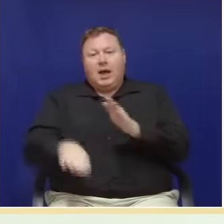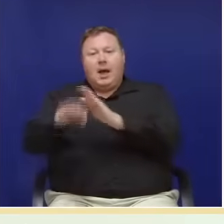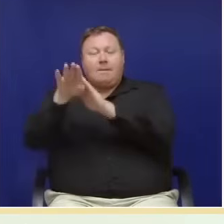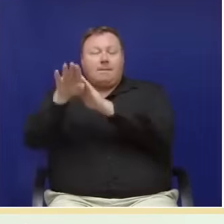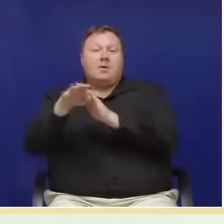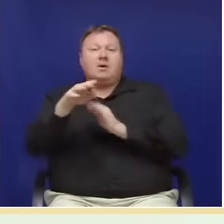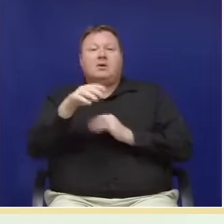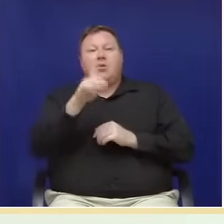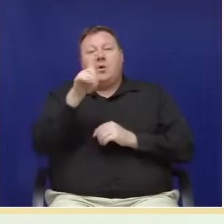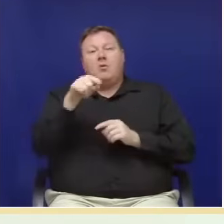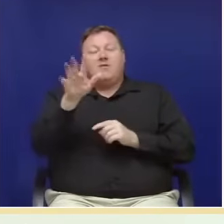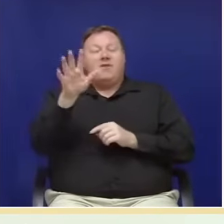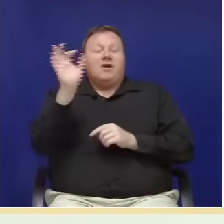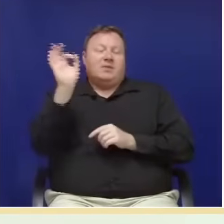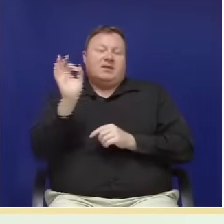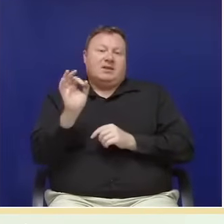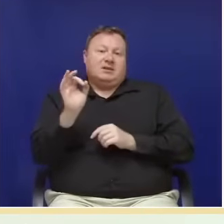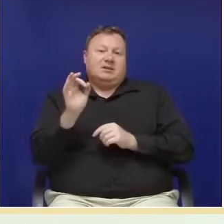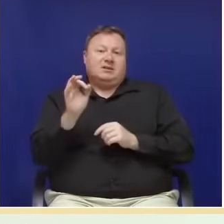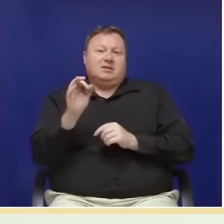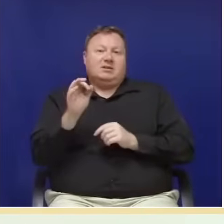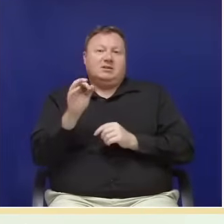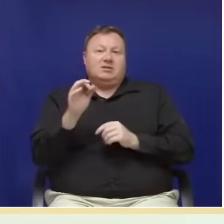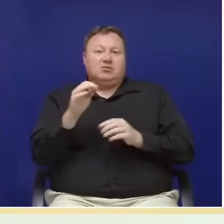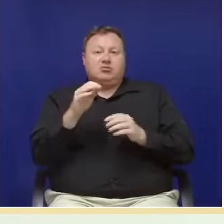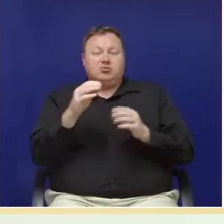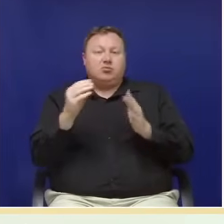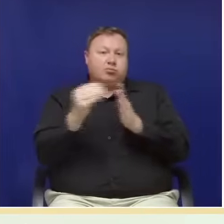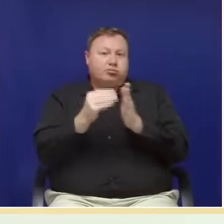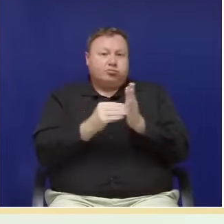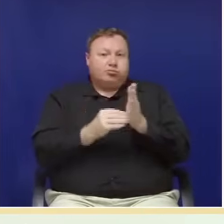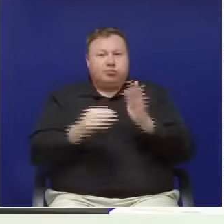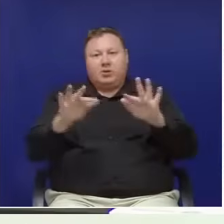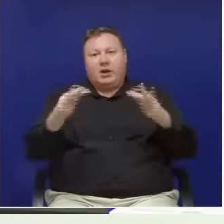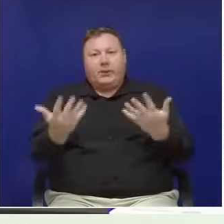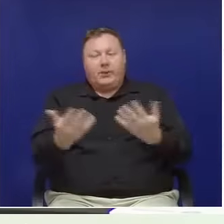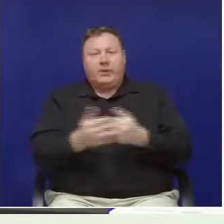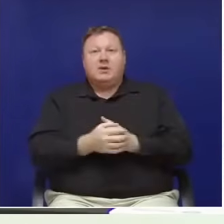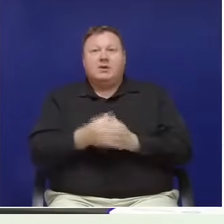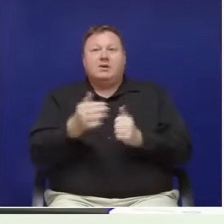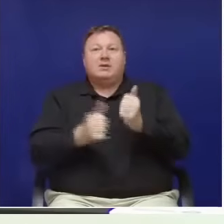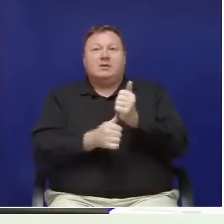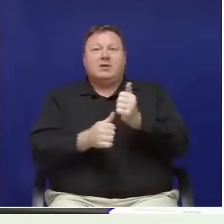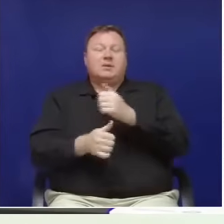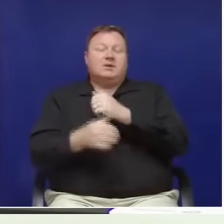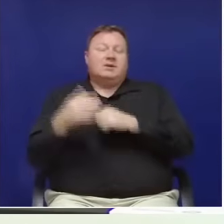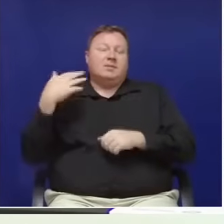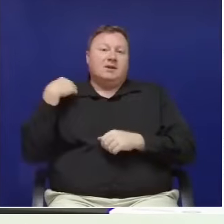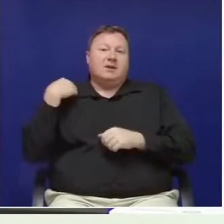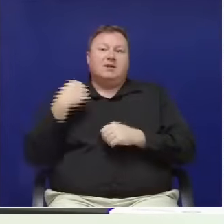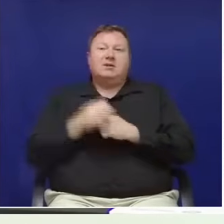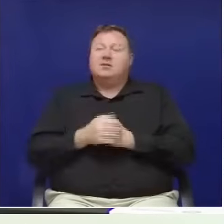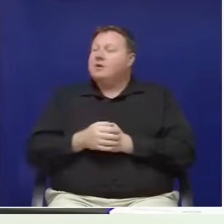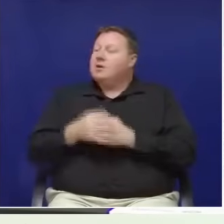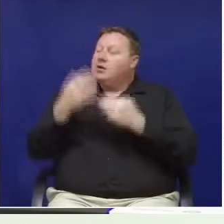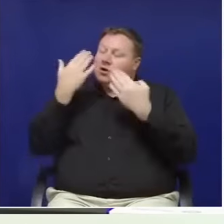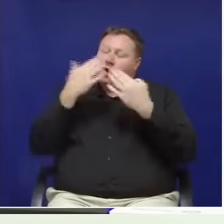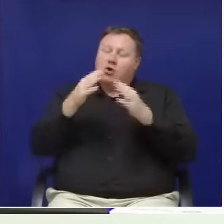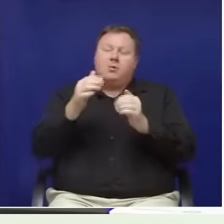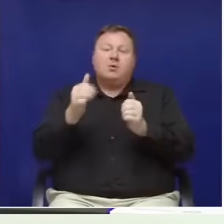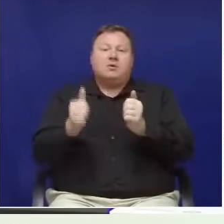threshold? The Honourable Deputy Minister. Honorable Deputy Speaker and honorable